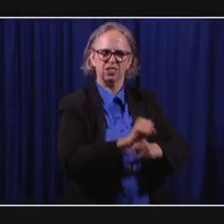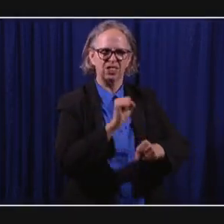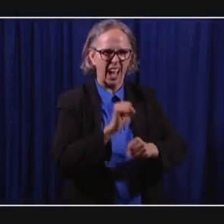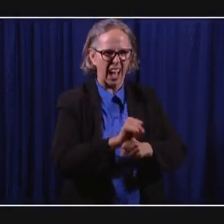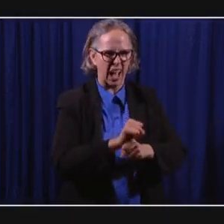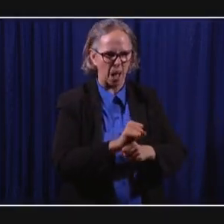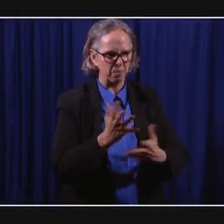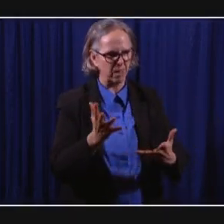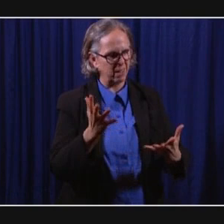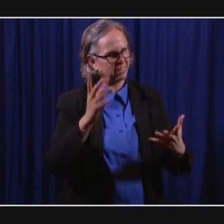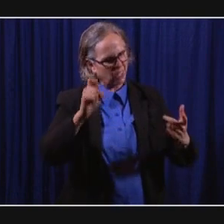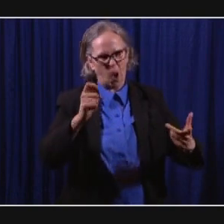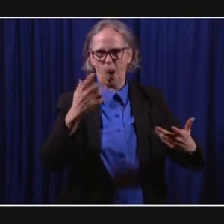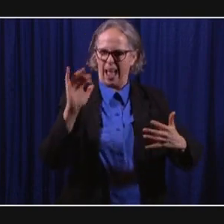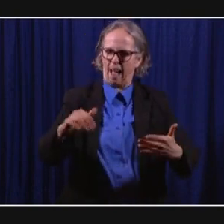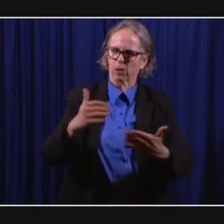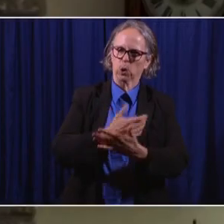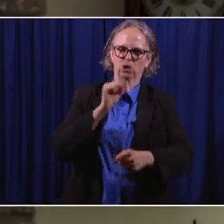Thank you.